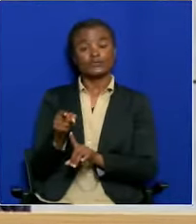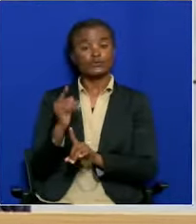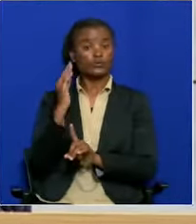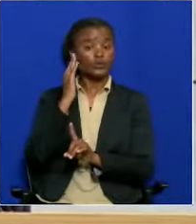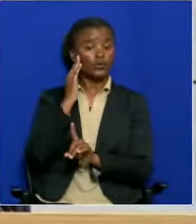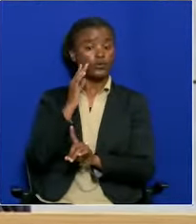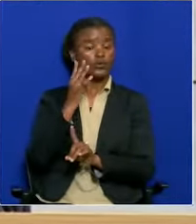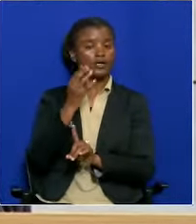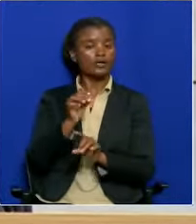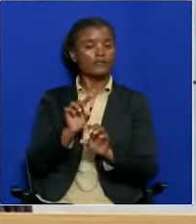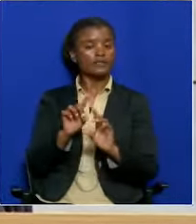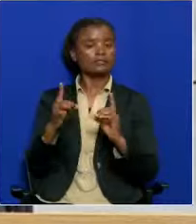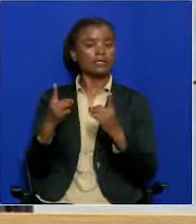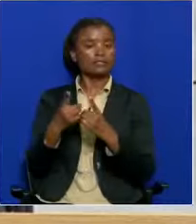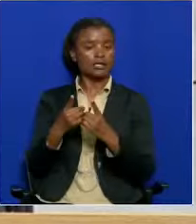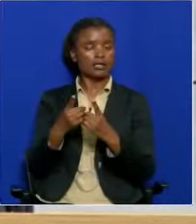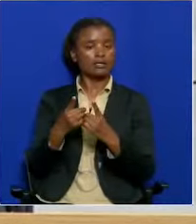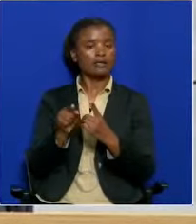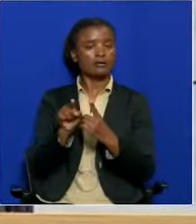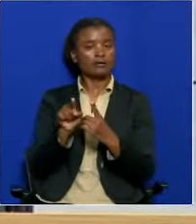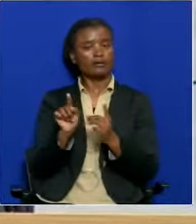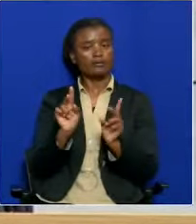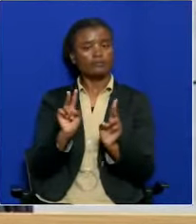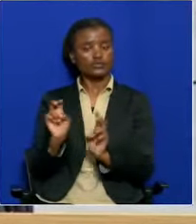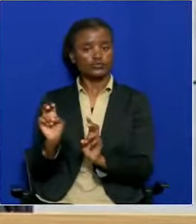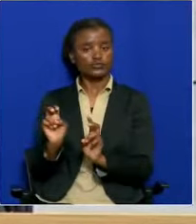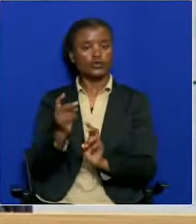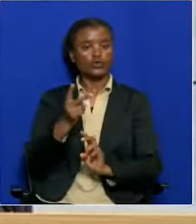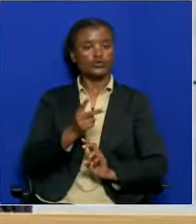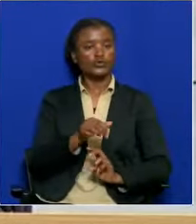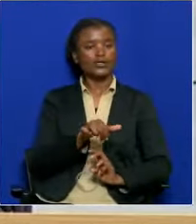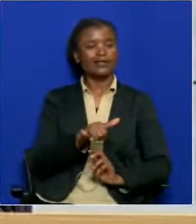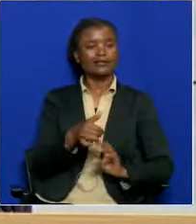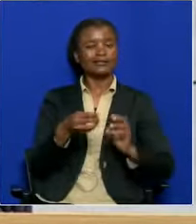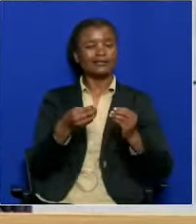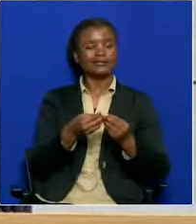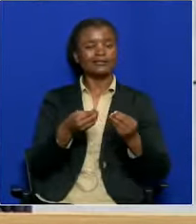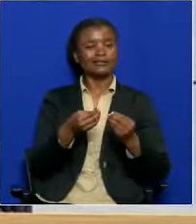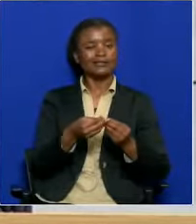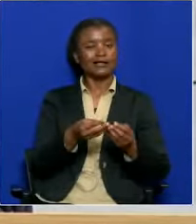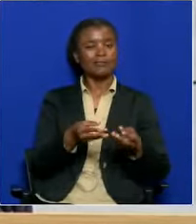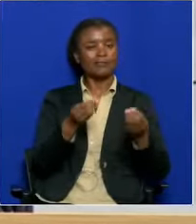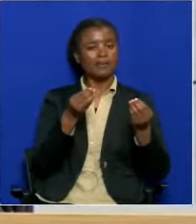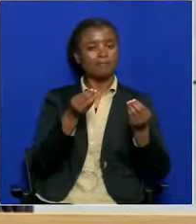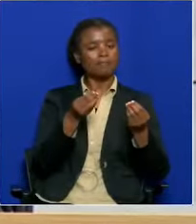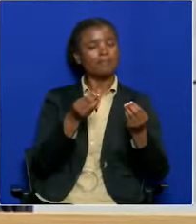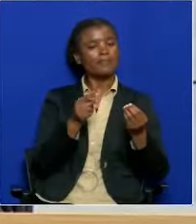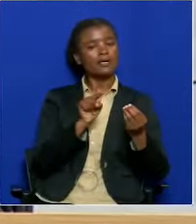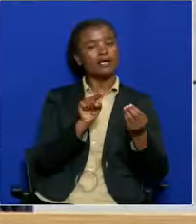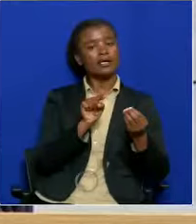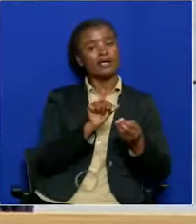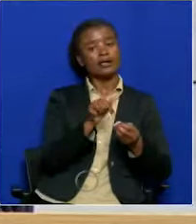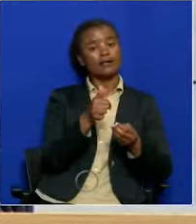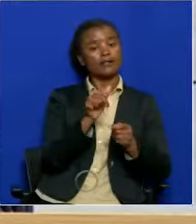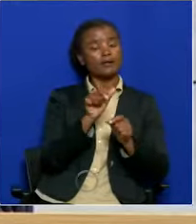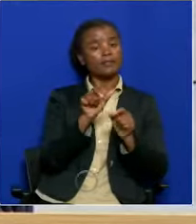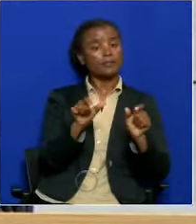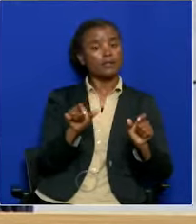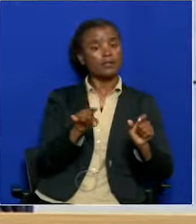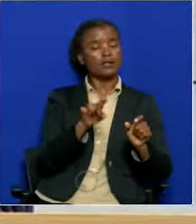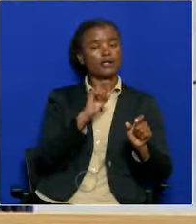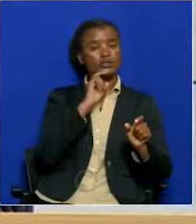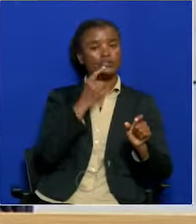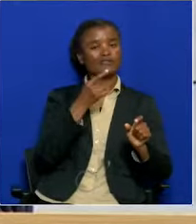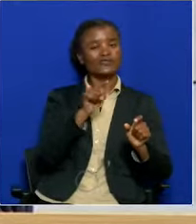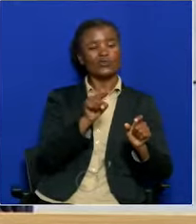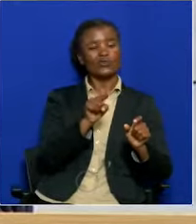then now there was this thing coming out that other people are used for this and that and that.